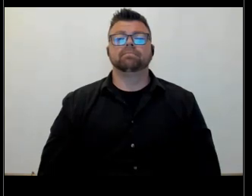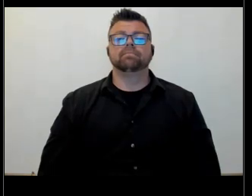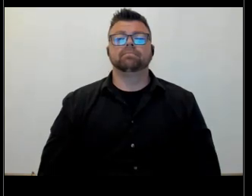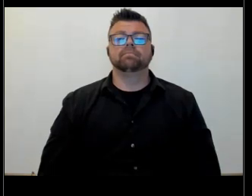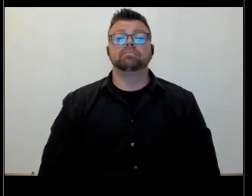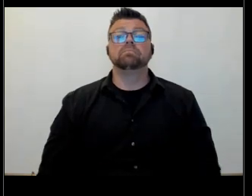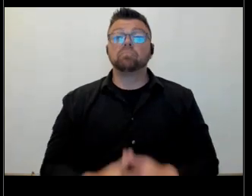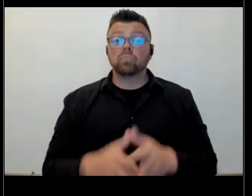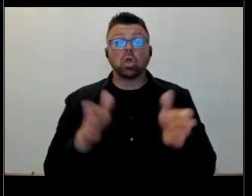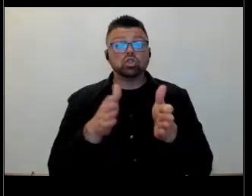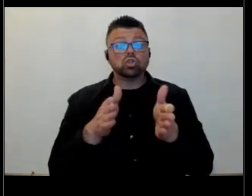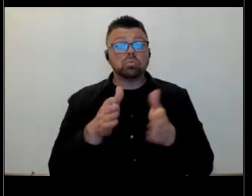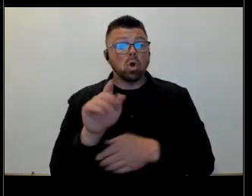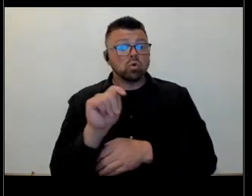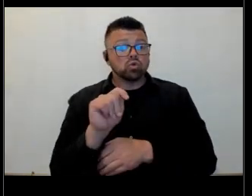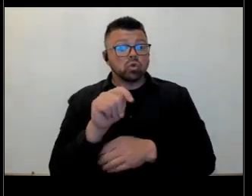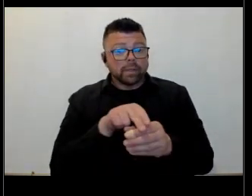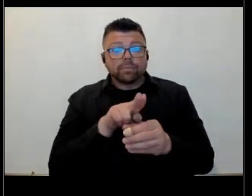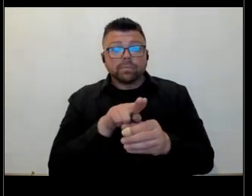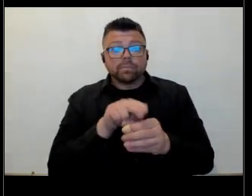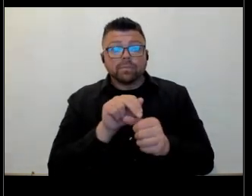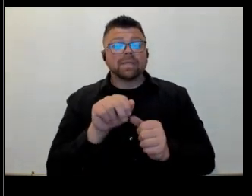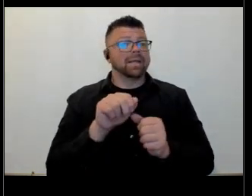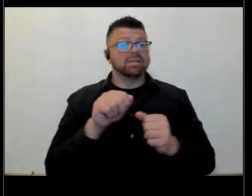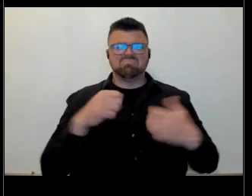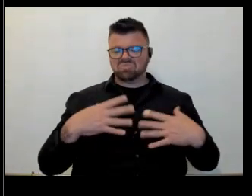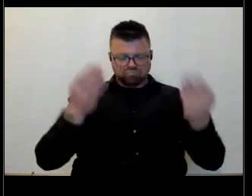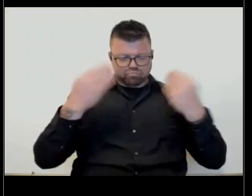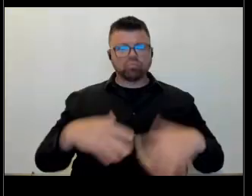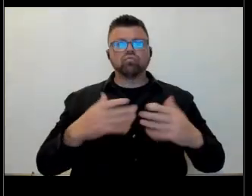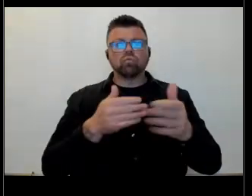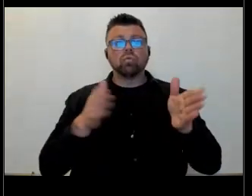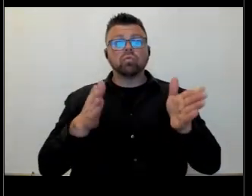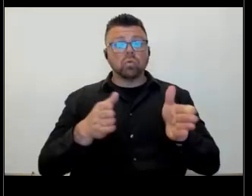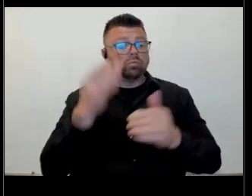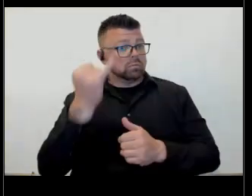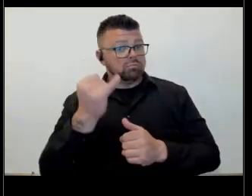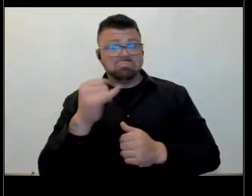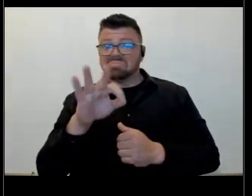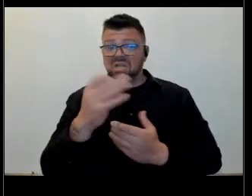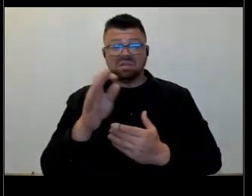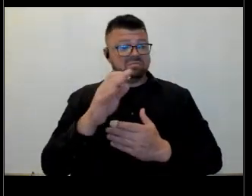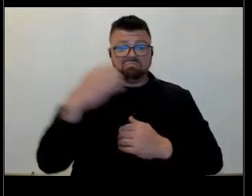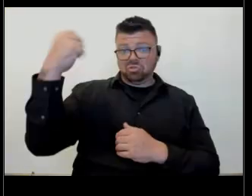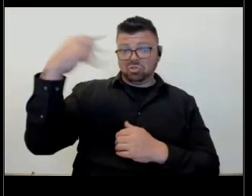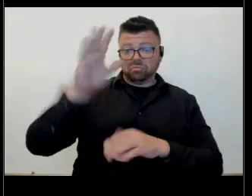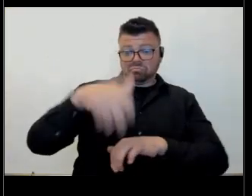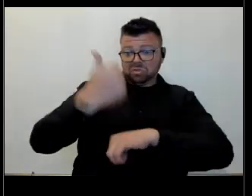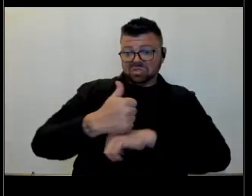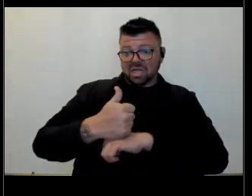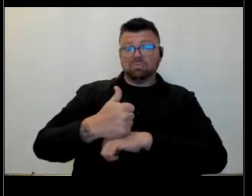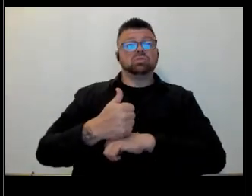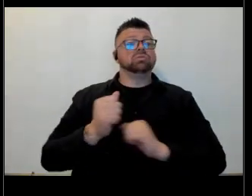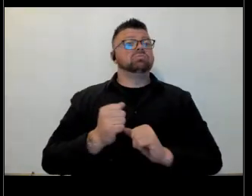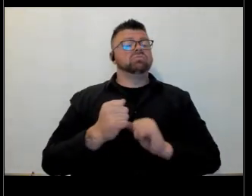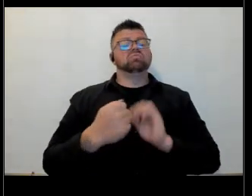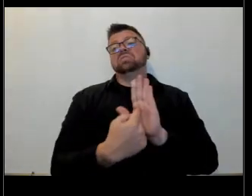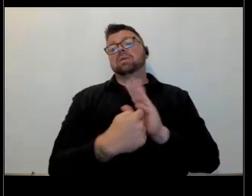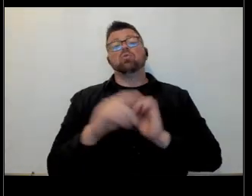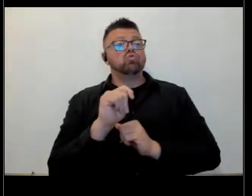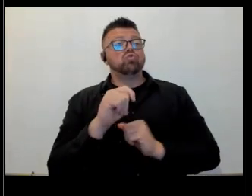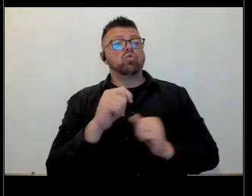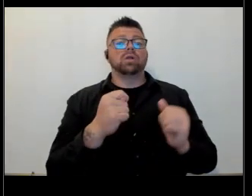Small toilet and dressing rooms. If showers are provided, for instance, in a toilet room adjacent